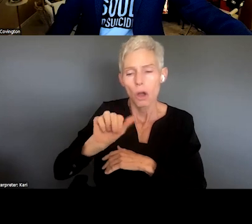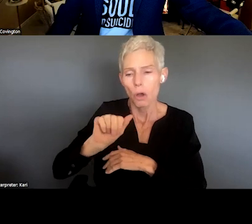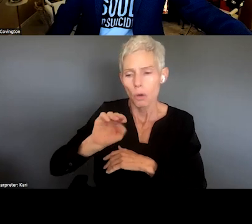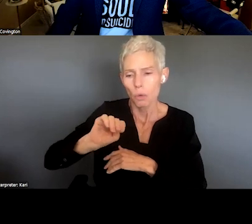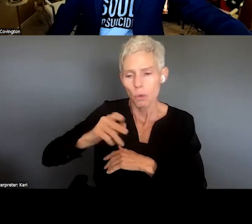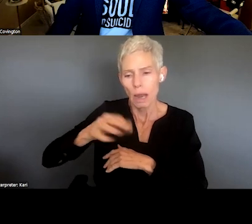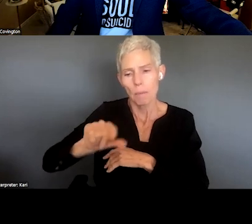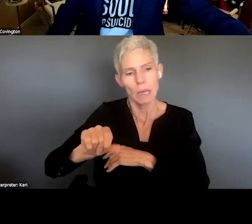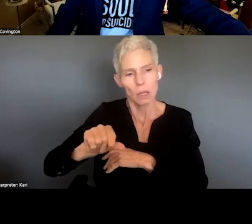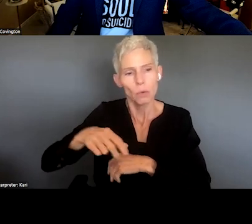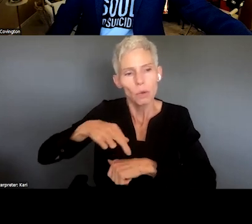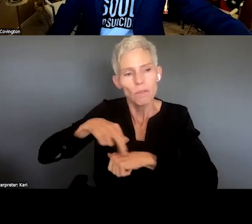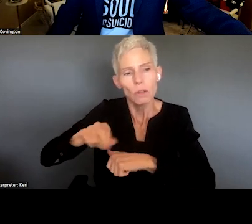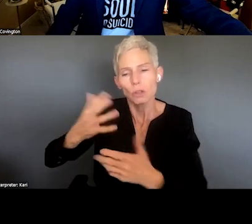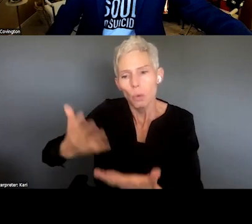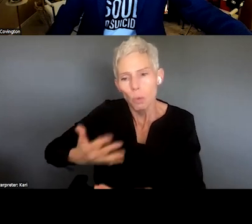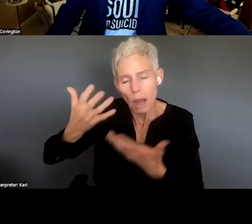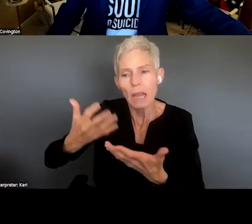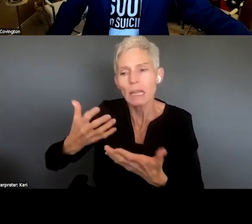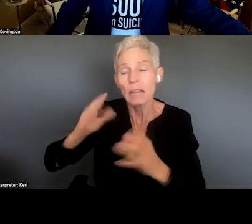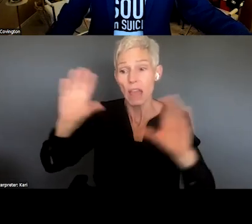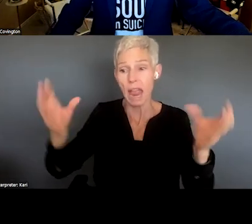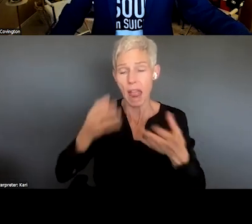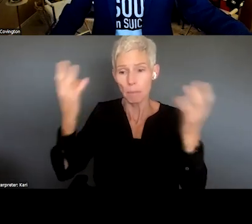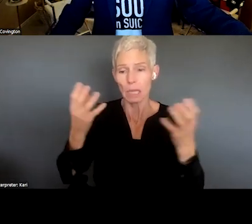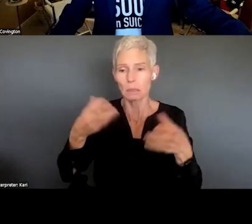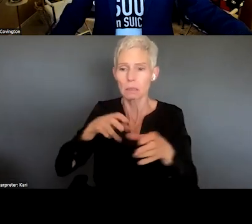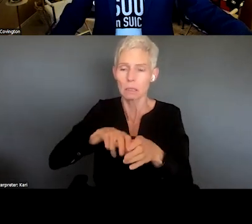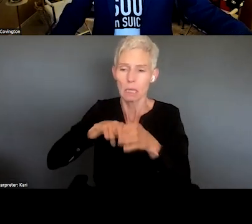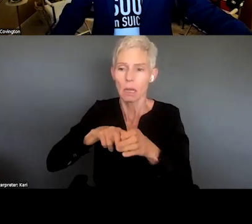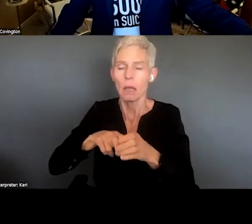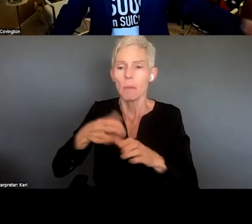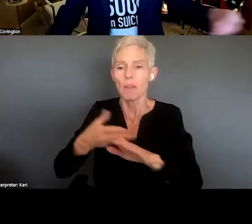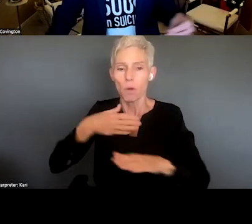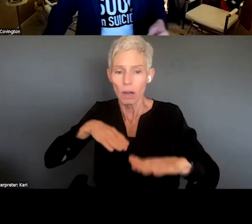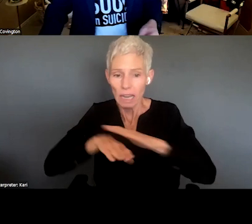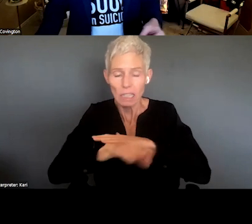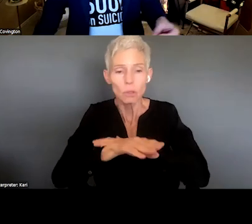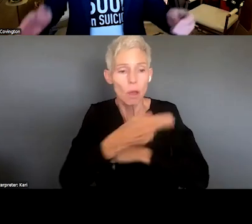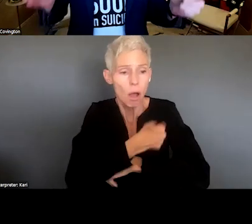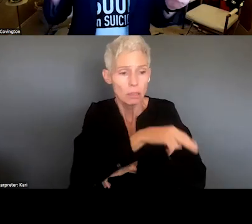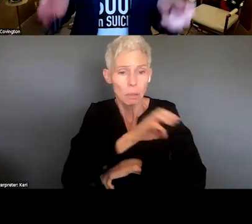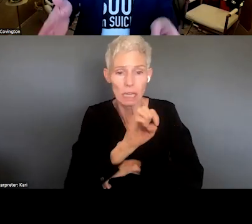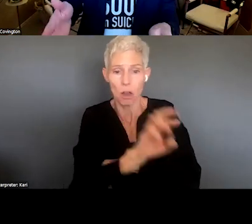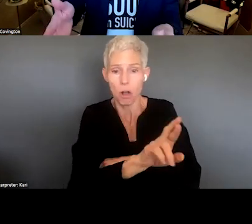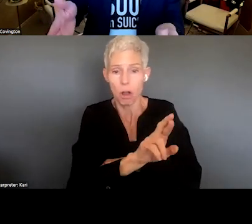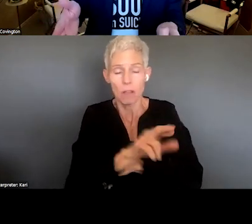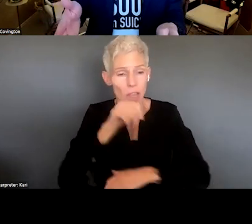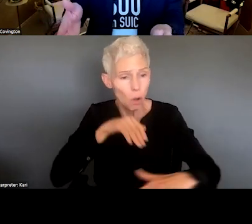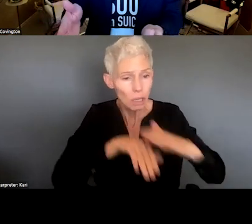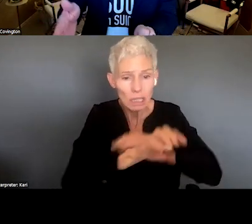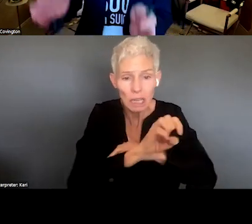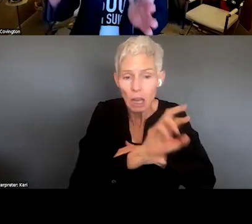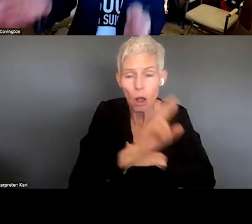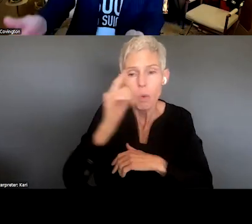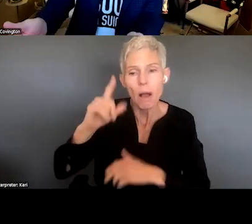in the transporting ambulance before even entering the hospital ER. They don't get to the hospital ER because of legislation that's been